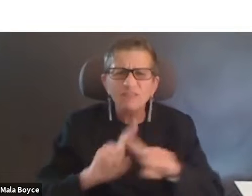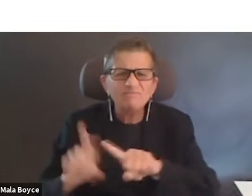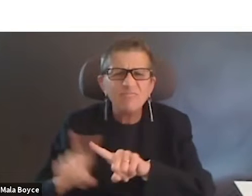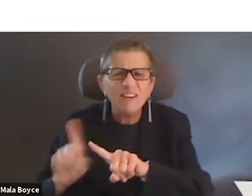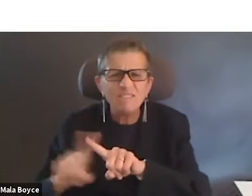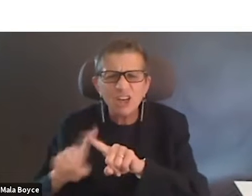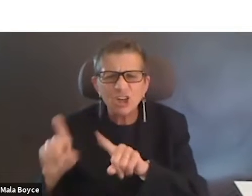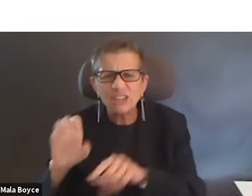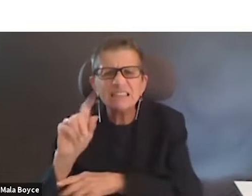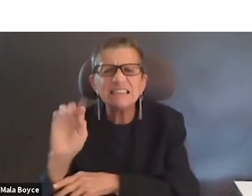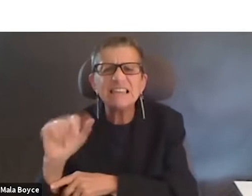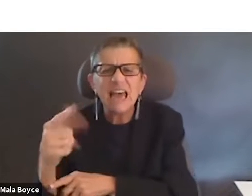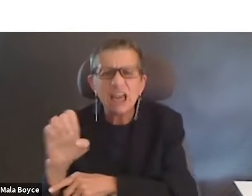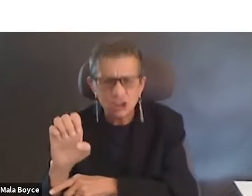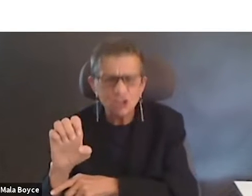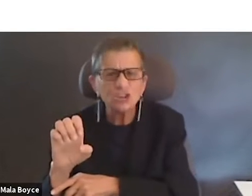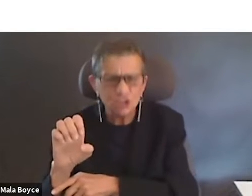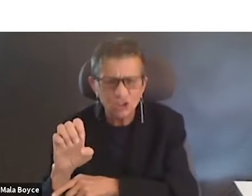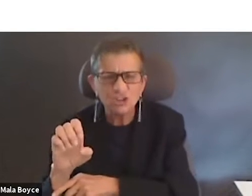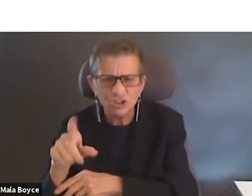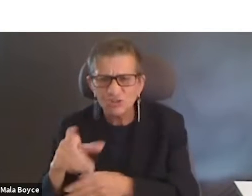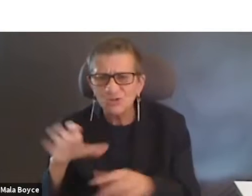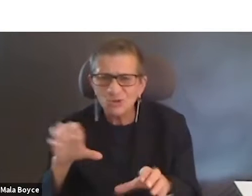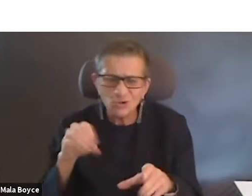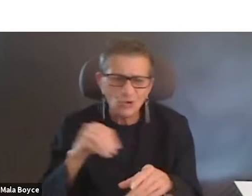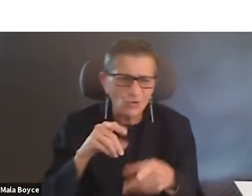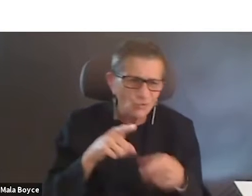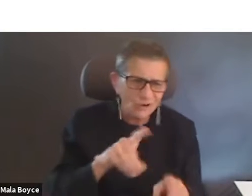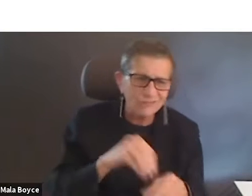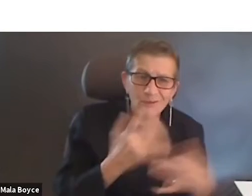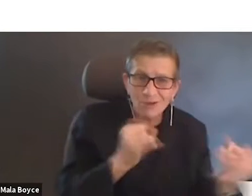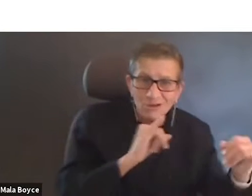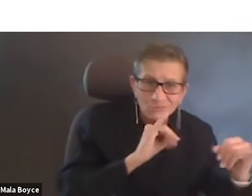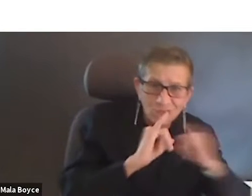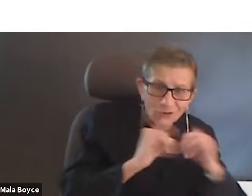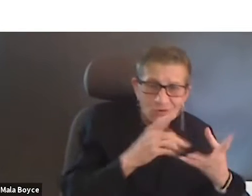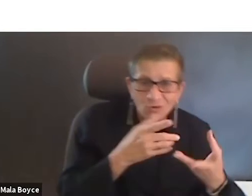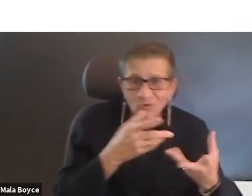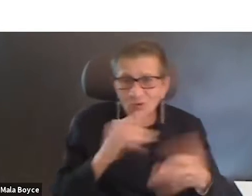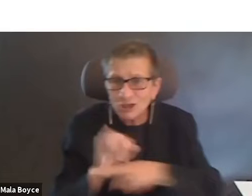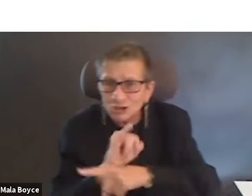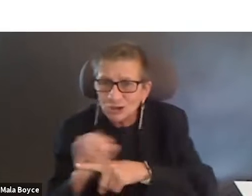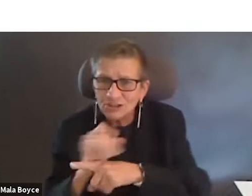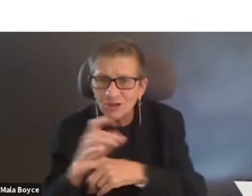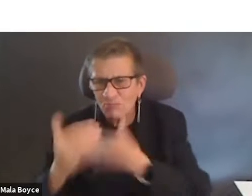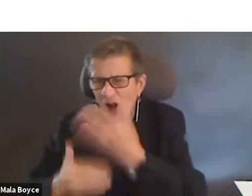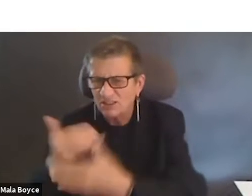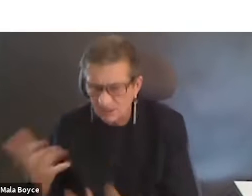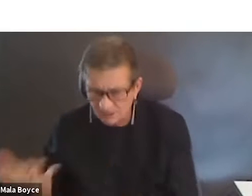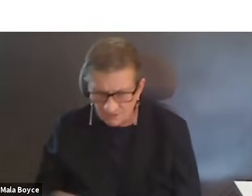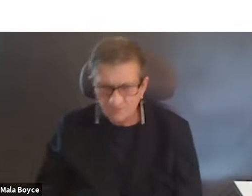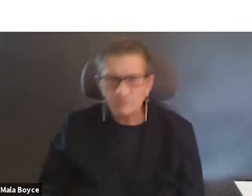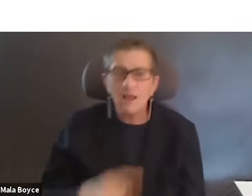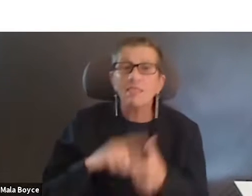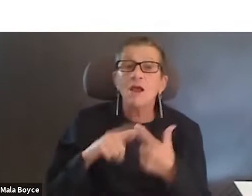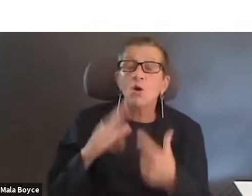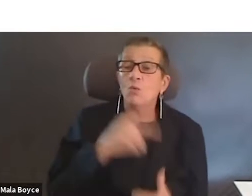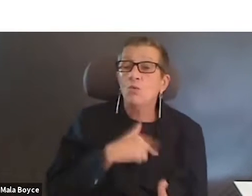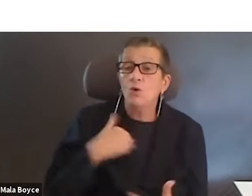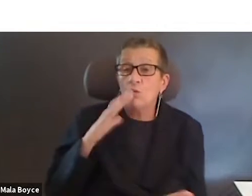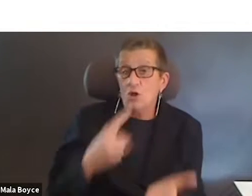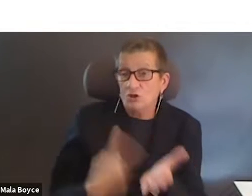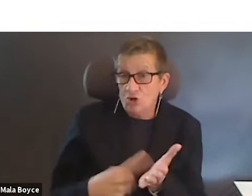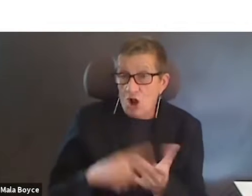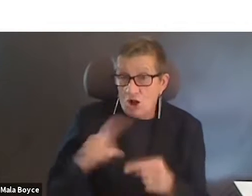that you would go through in terms of a job or internship search process. And then we'll be talking about